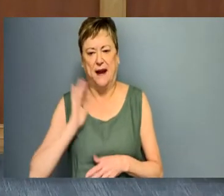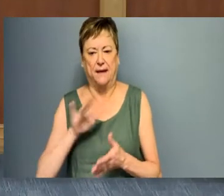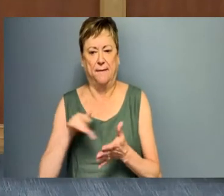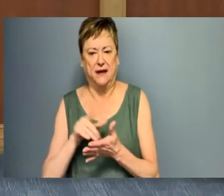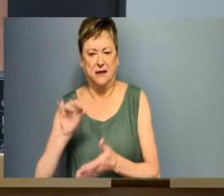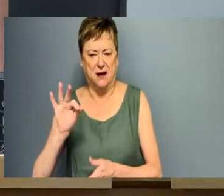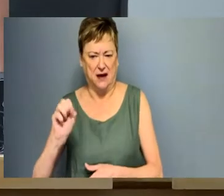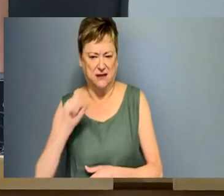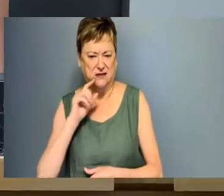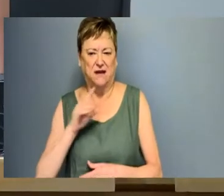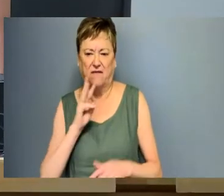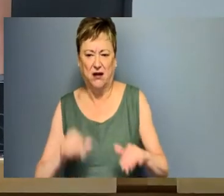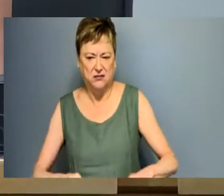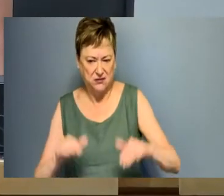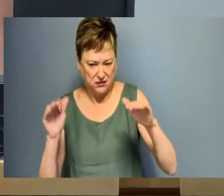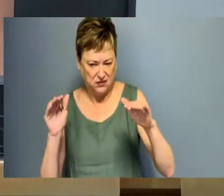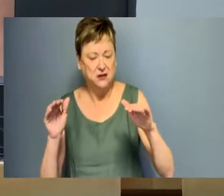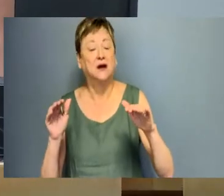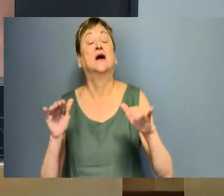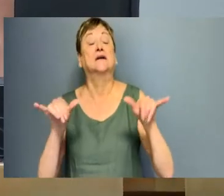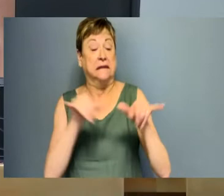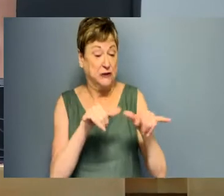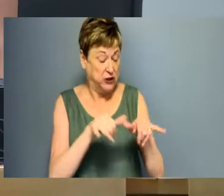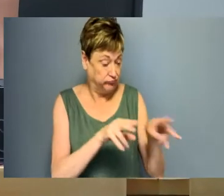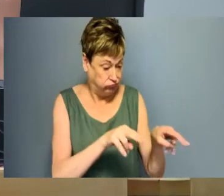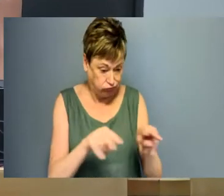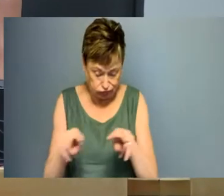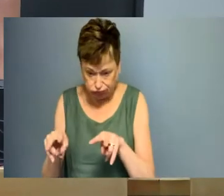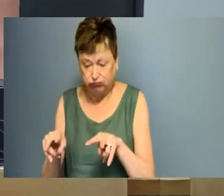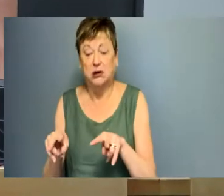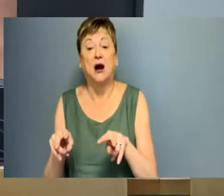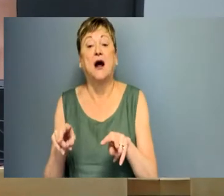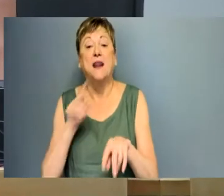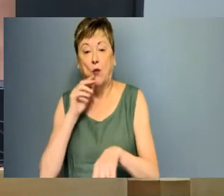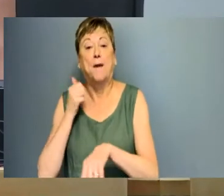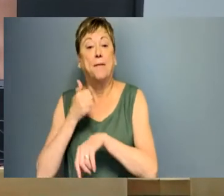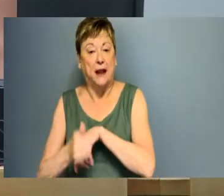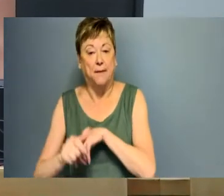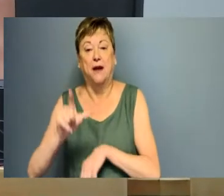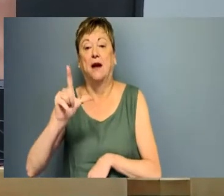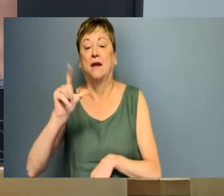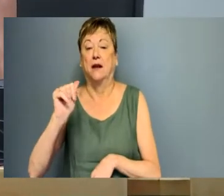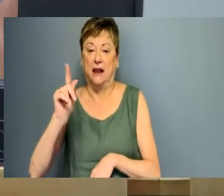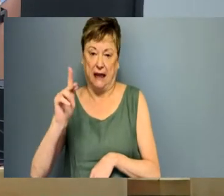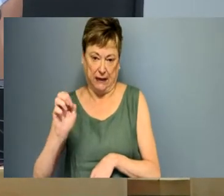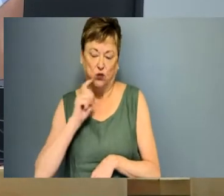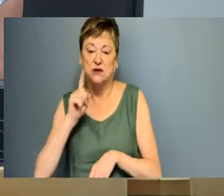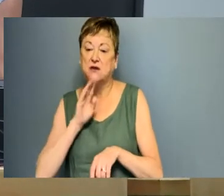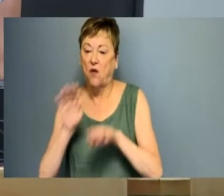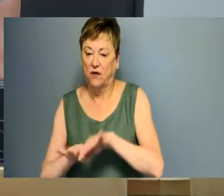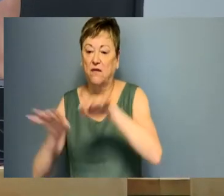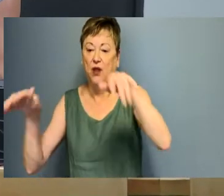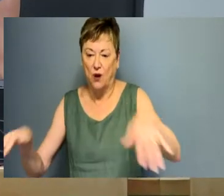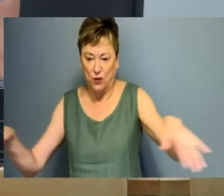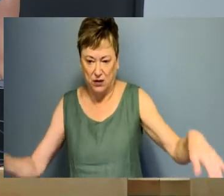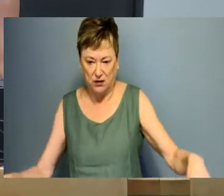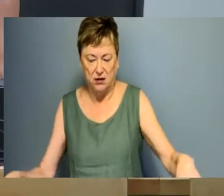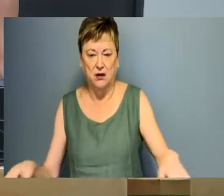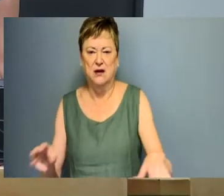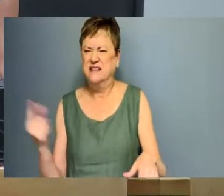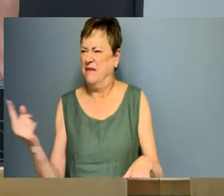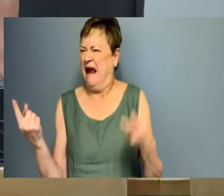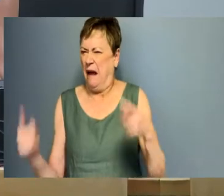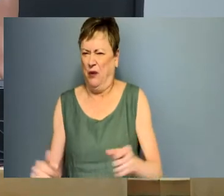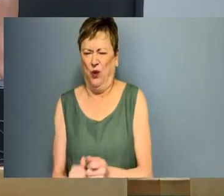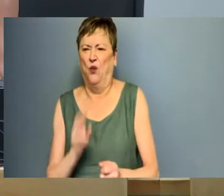the engineering studies were done, part of it was blamed on the fact that Lake Luxembourg was overflowing and there was something happening with water, and they kept saying